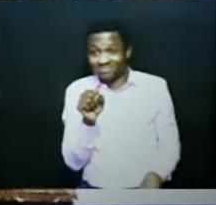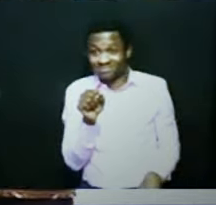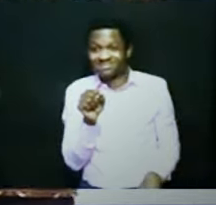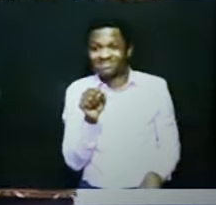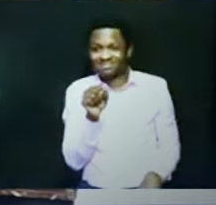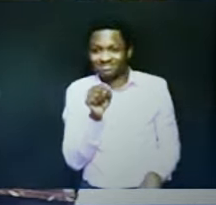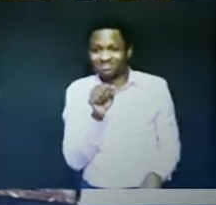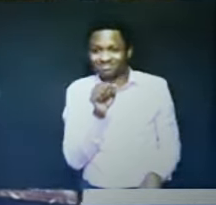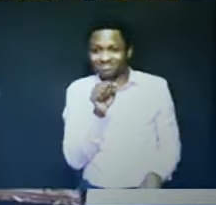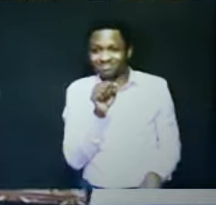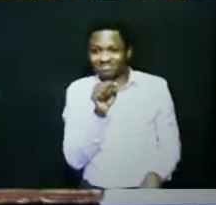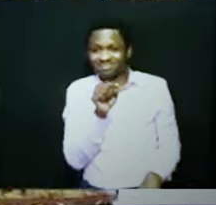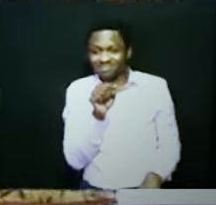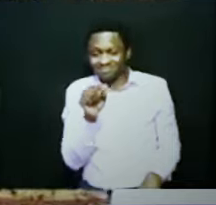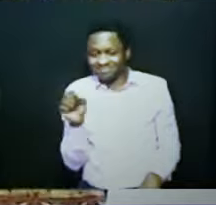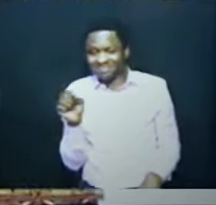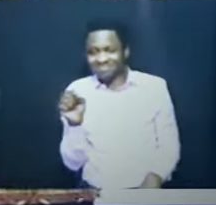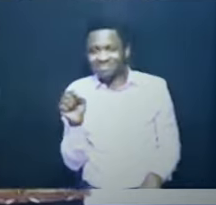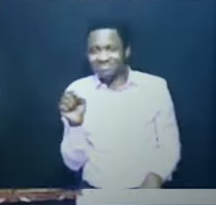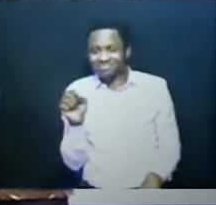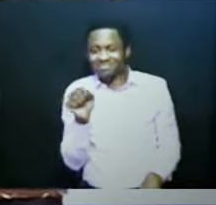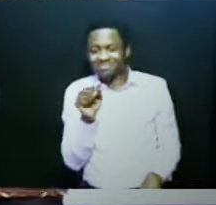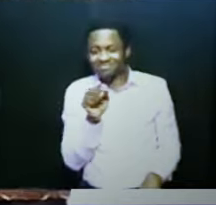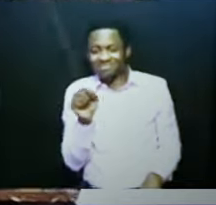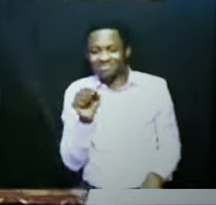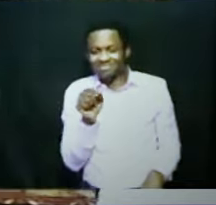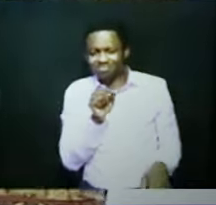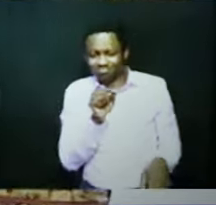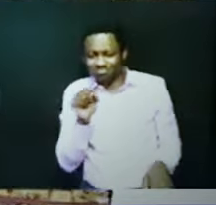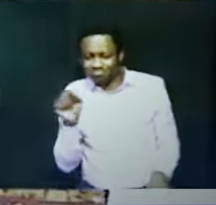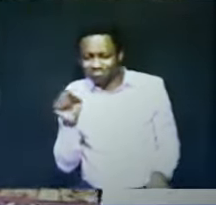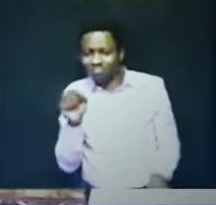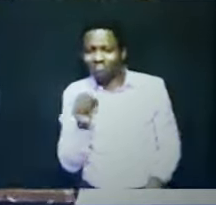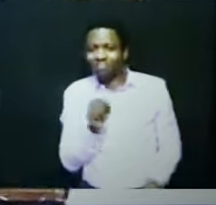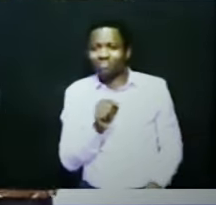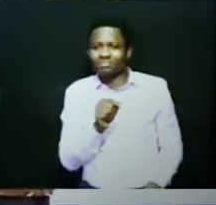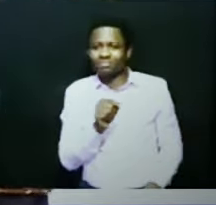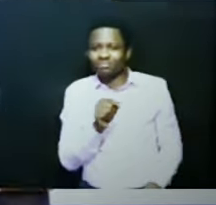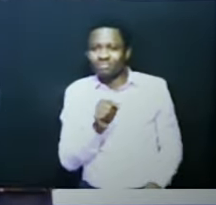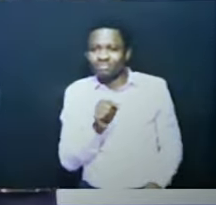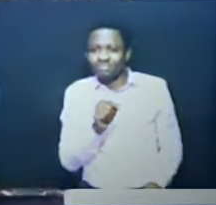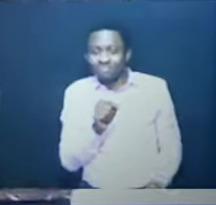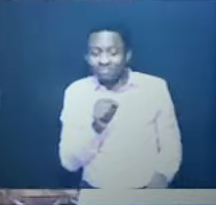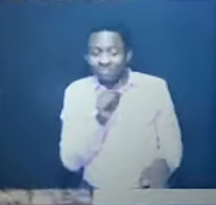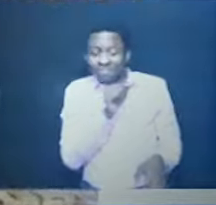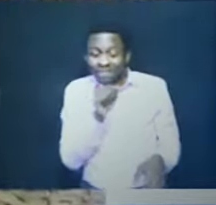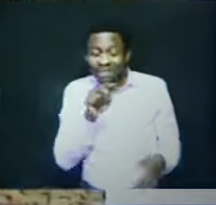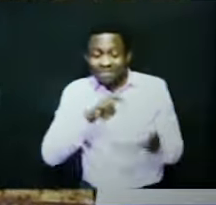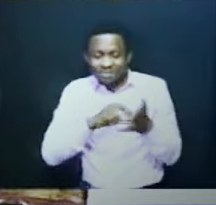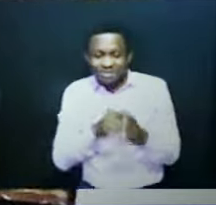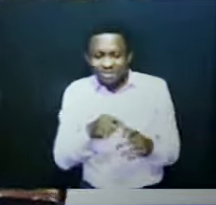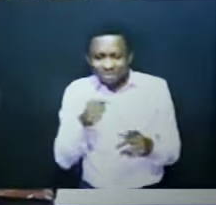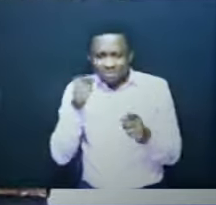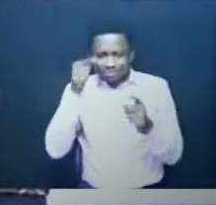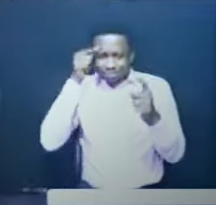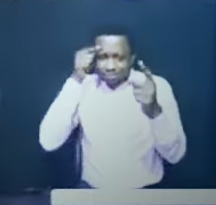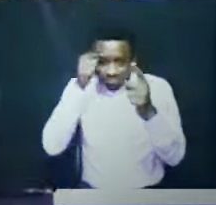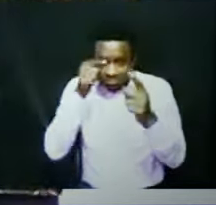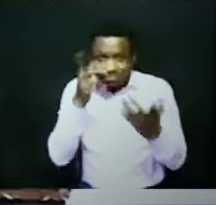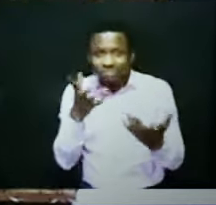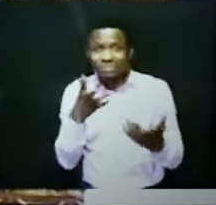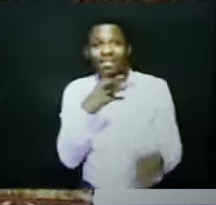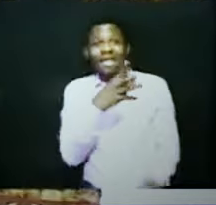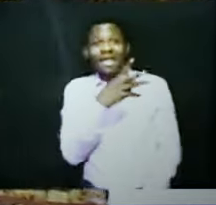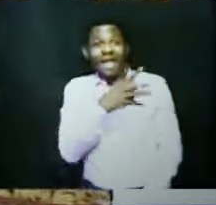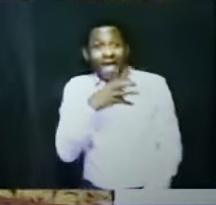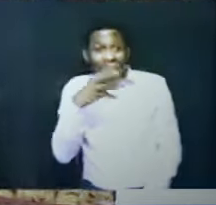odi ko baby odi ko baby ne nichere baby ne nichere baby dash means ne nichere baby ne hina ne nichere